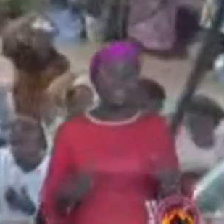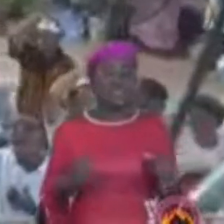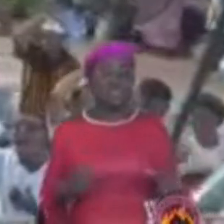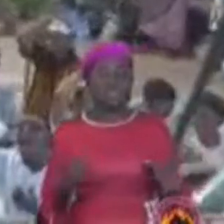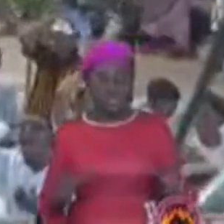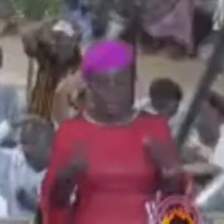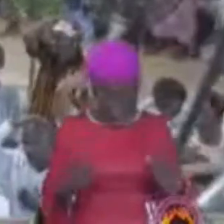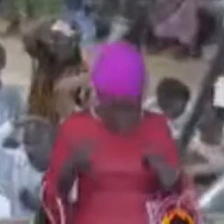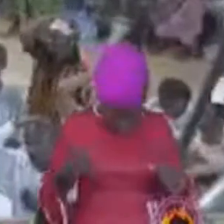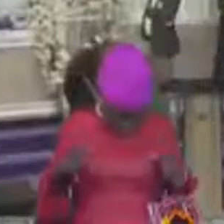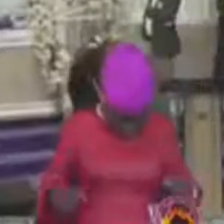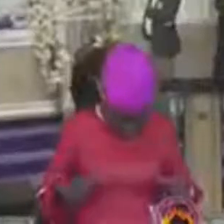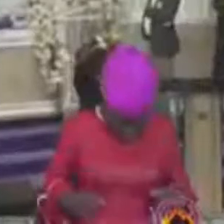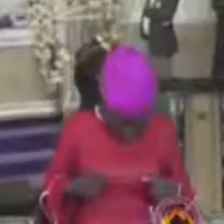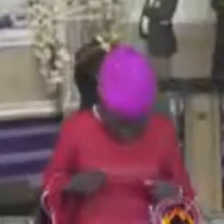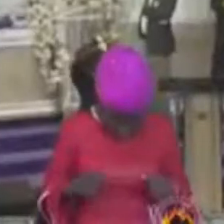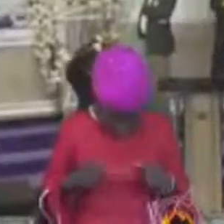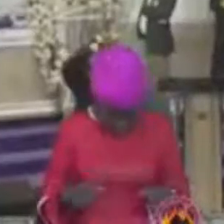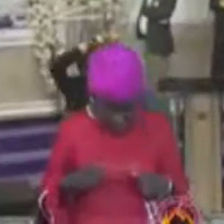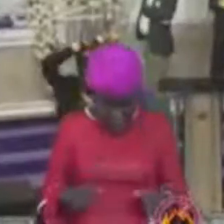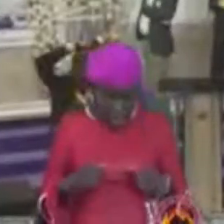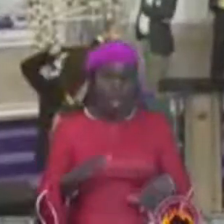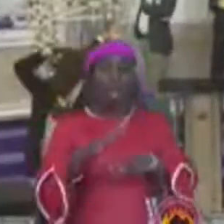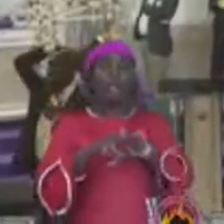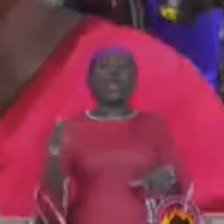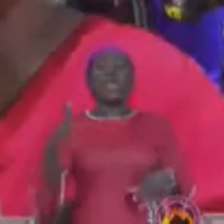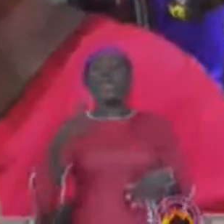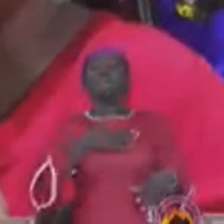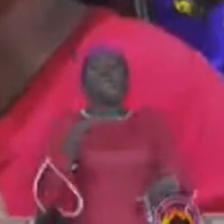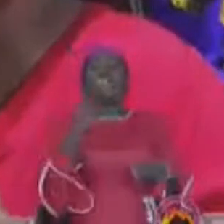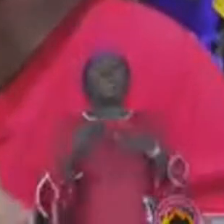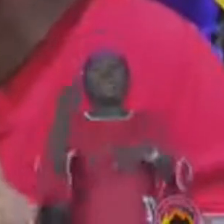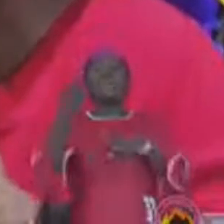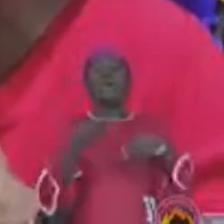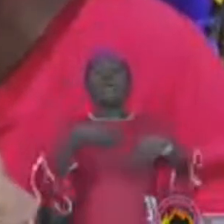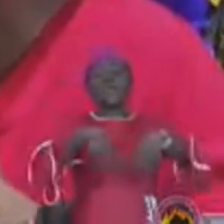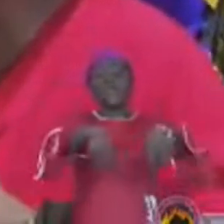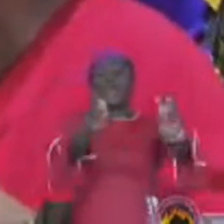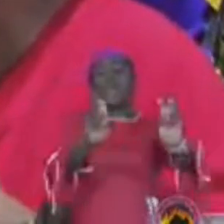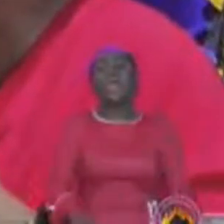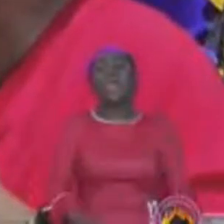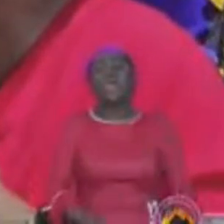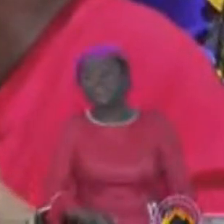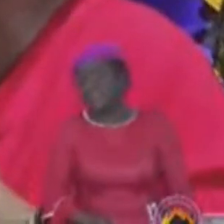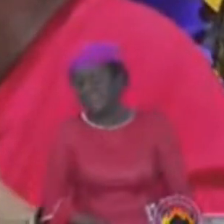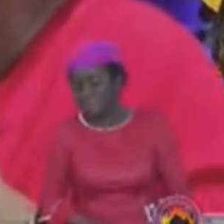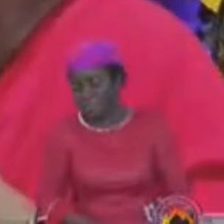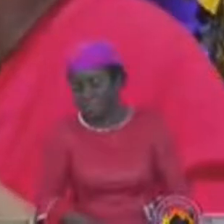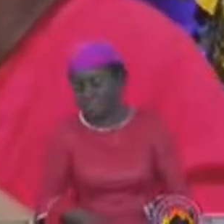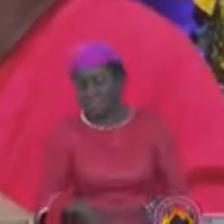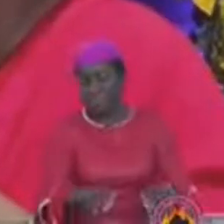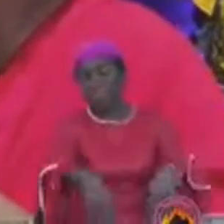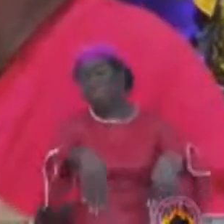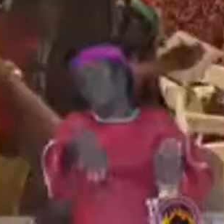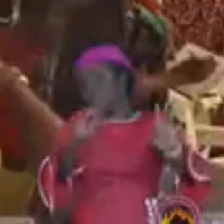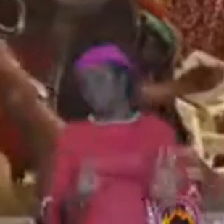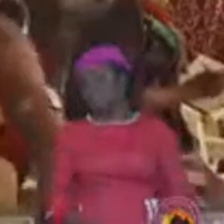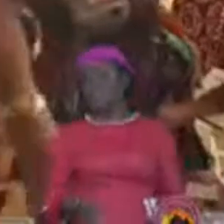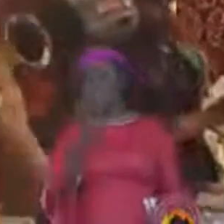sir. Calling my name from the grave. You are